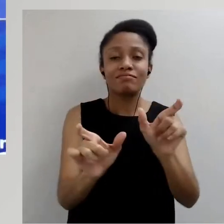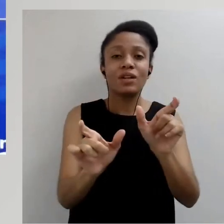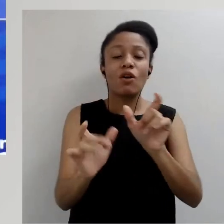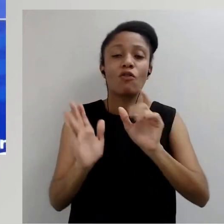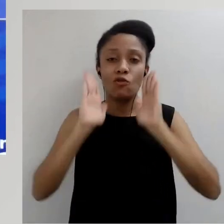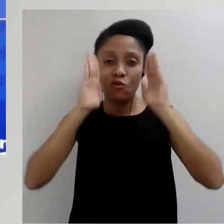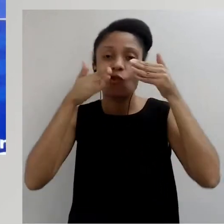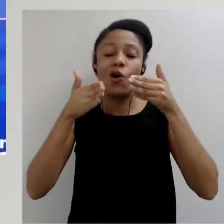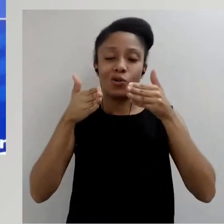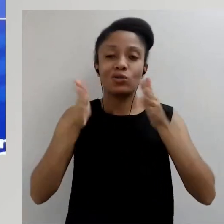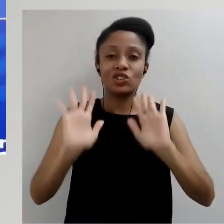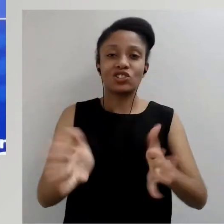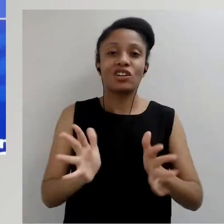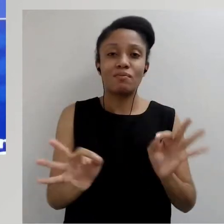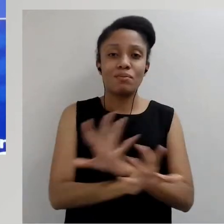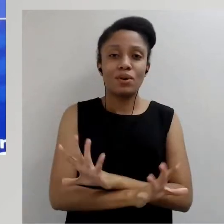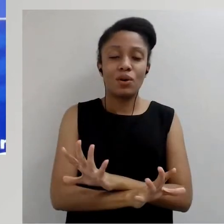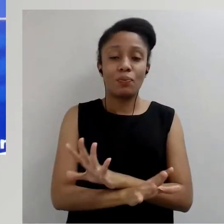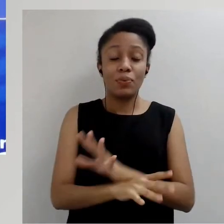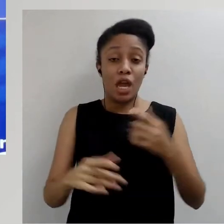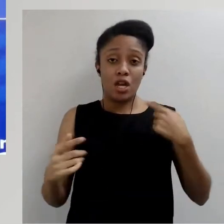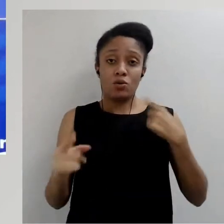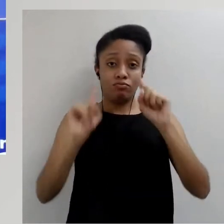way. And then I